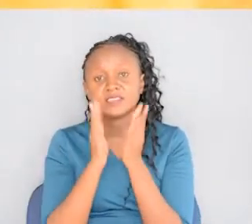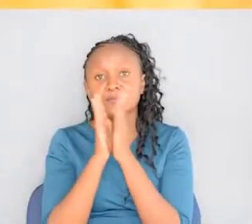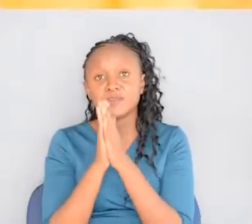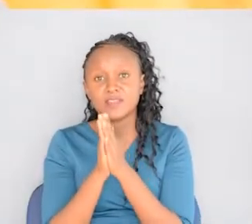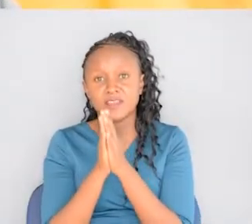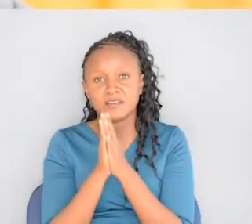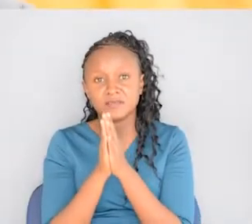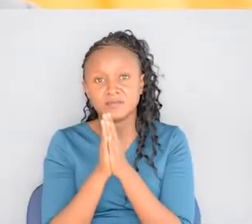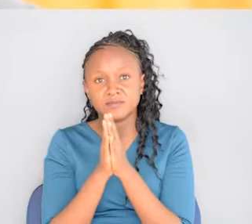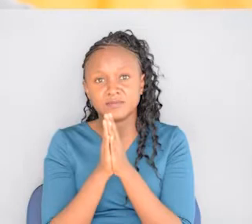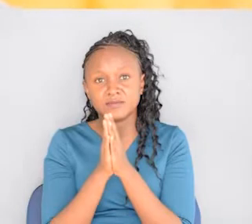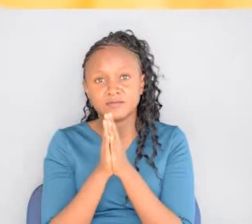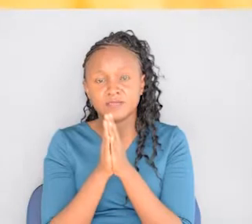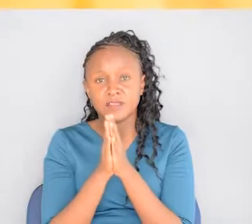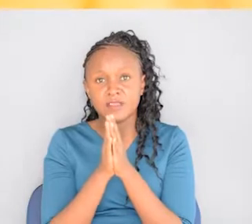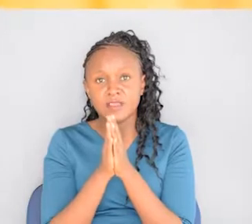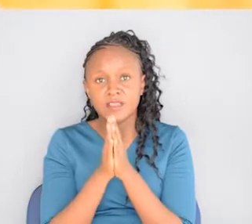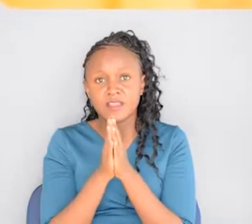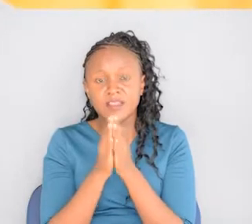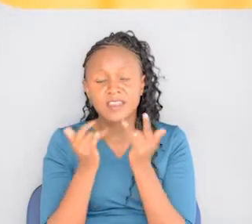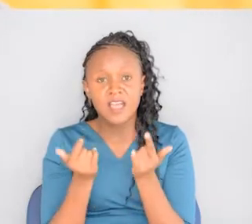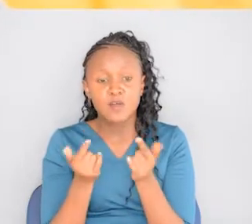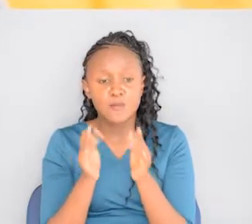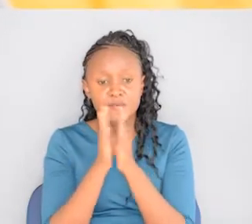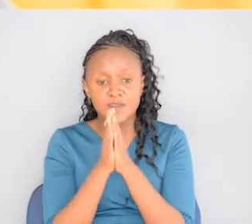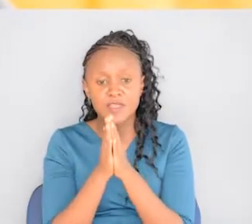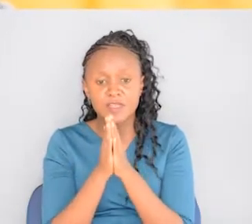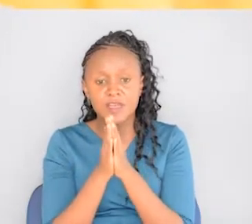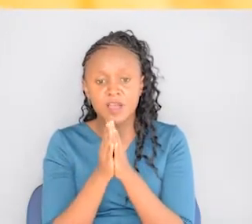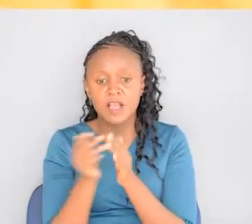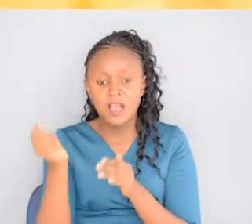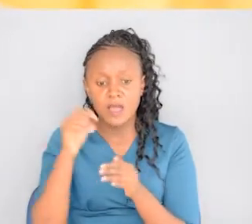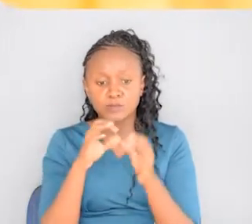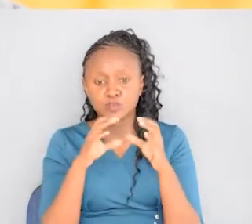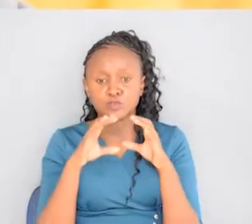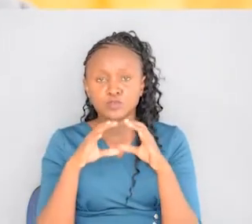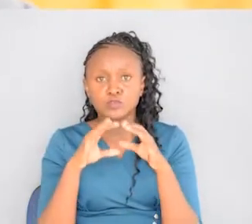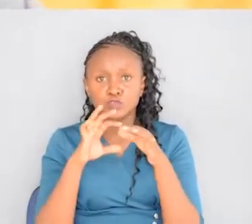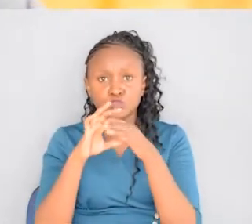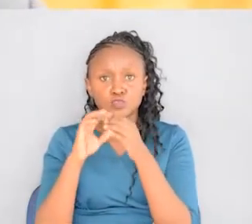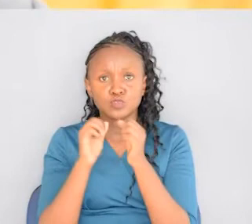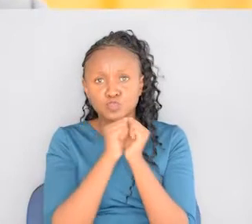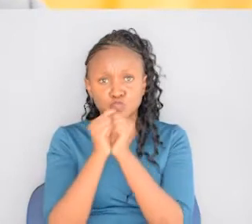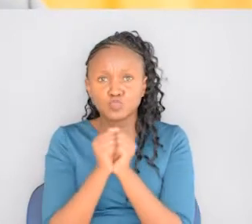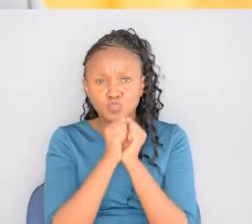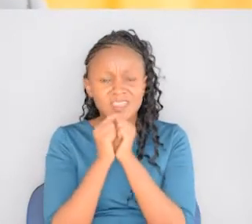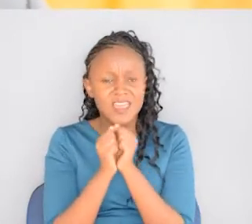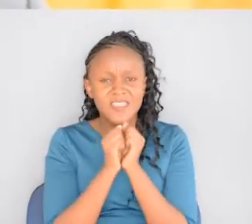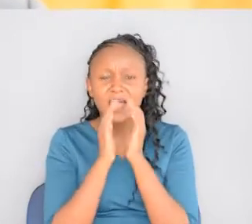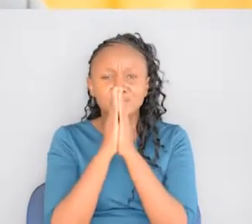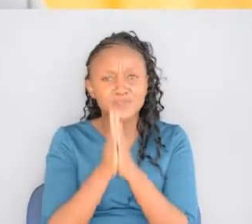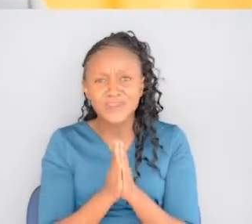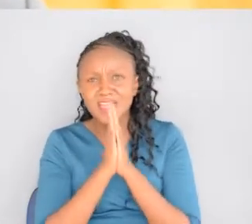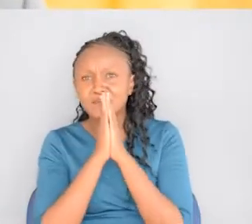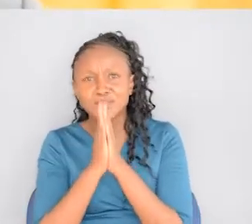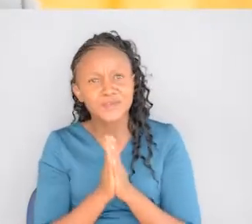especially prayers when we come together and intercede. You know, prayers when we come together and